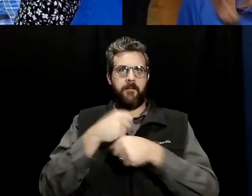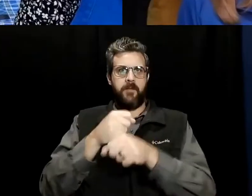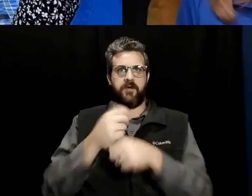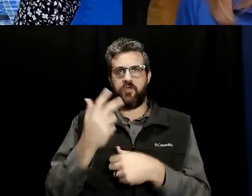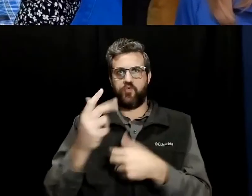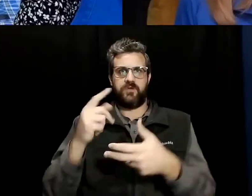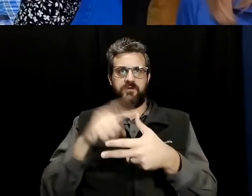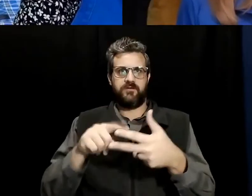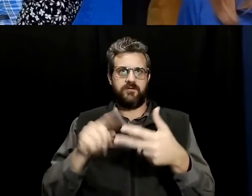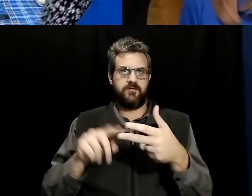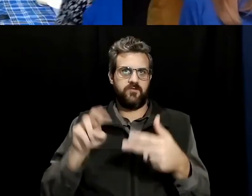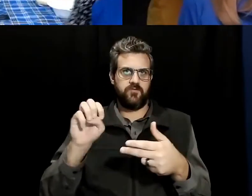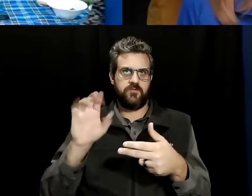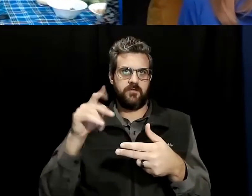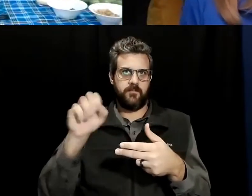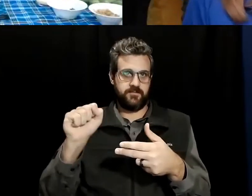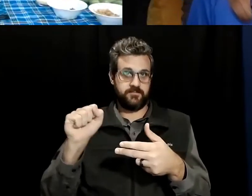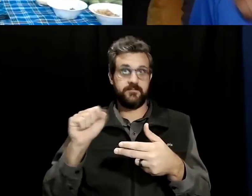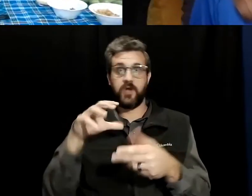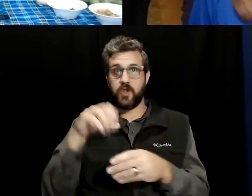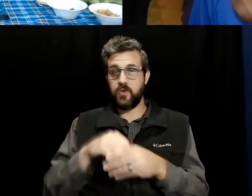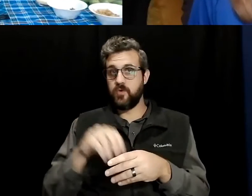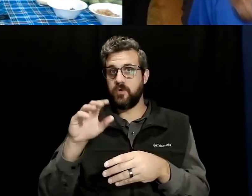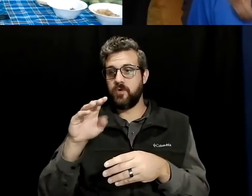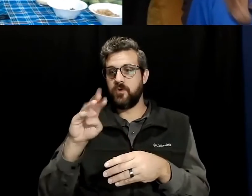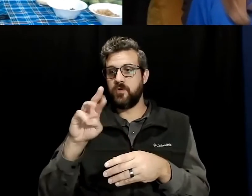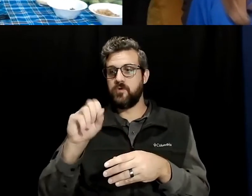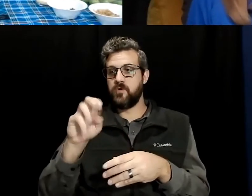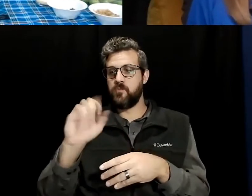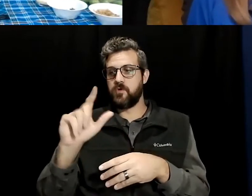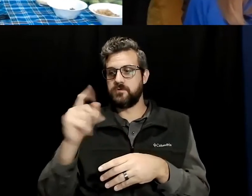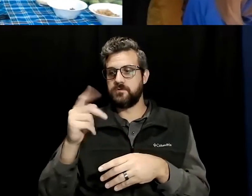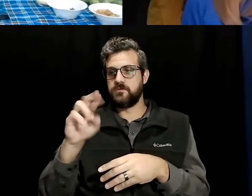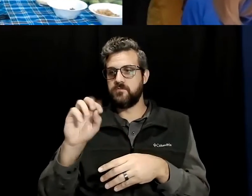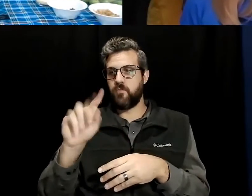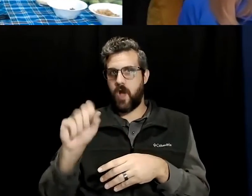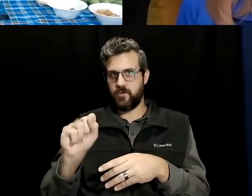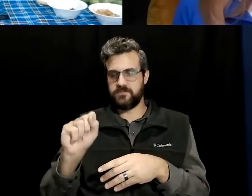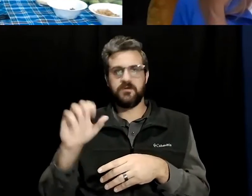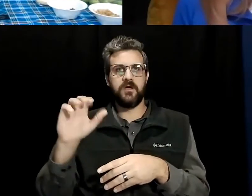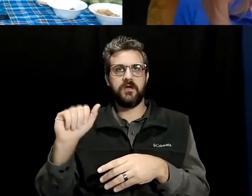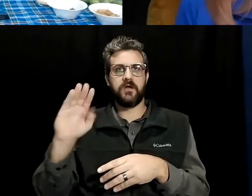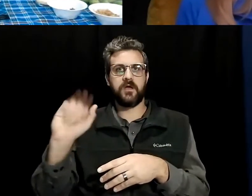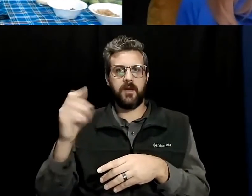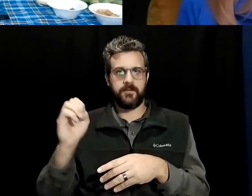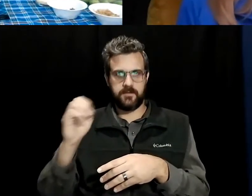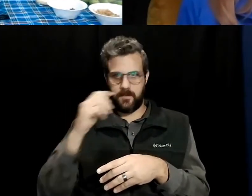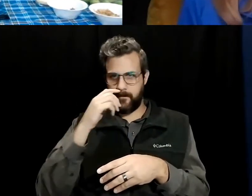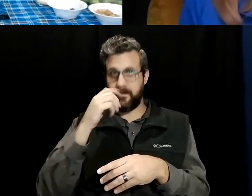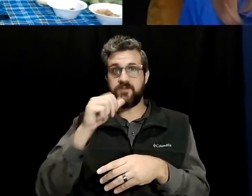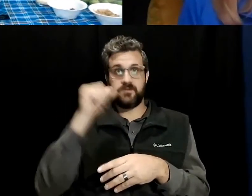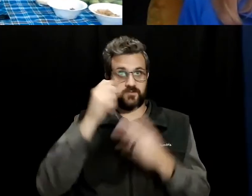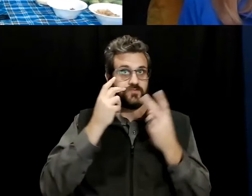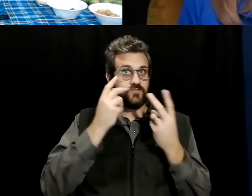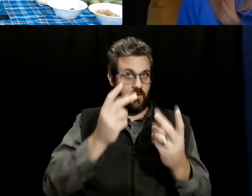And in this case, Brussels sprouts and cabbage. So yesterday we saw a 1-pan meal for Brussels sprouts. We're going to see another